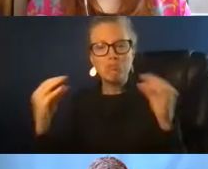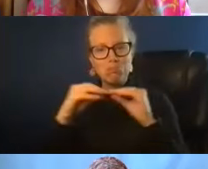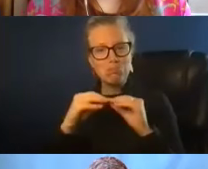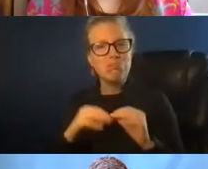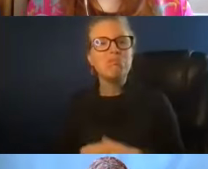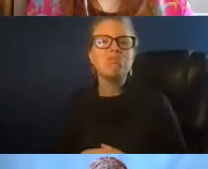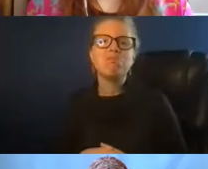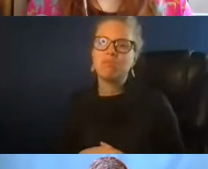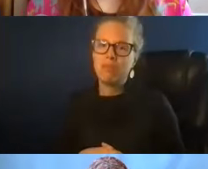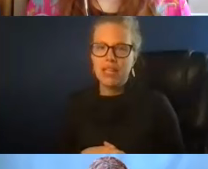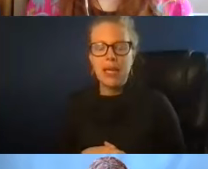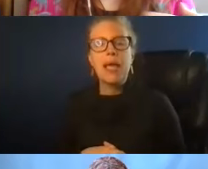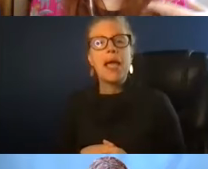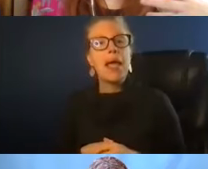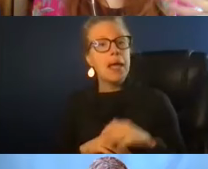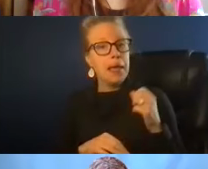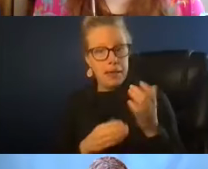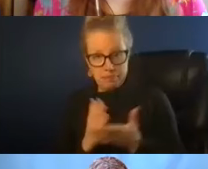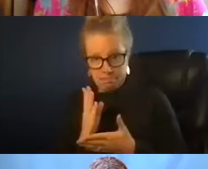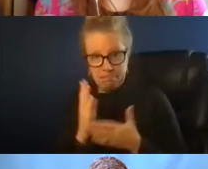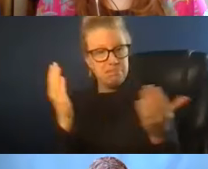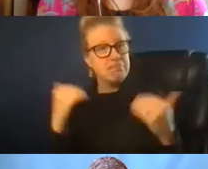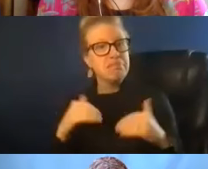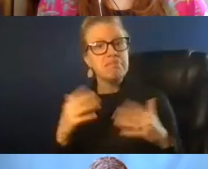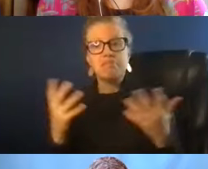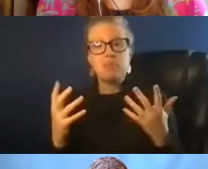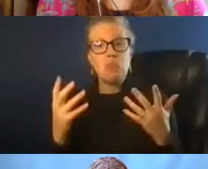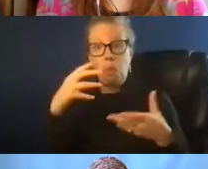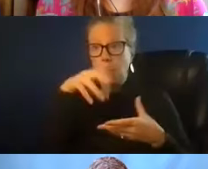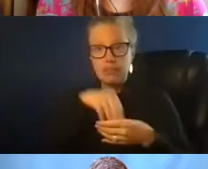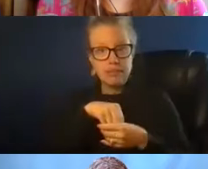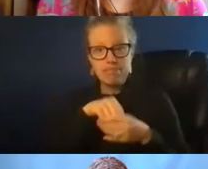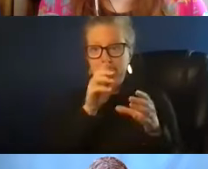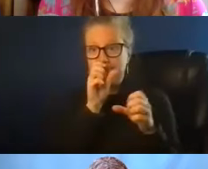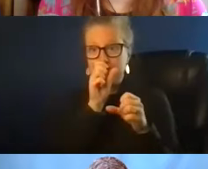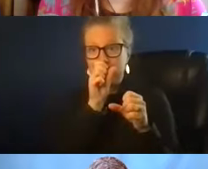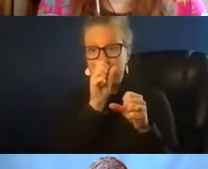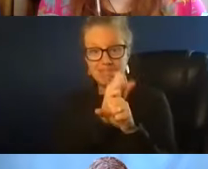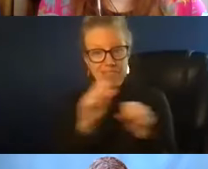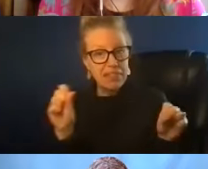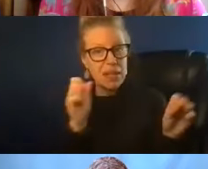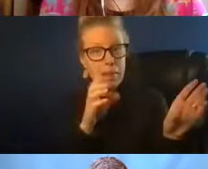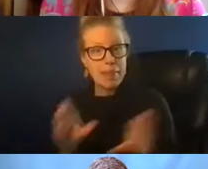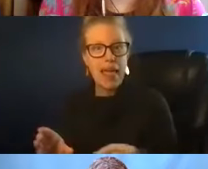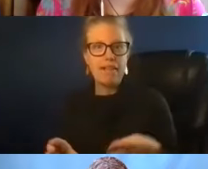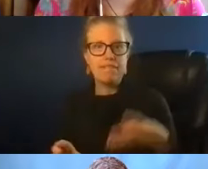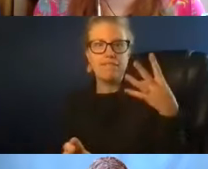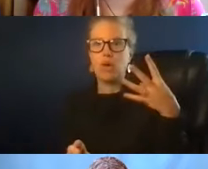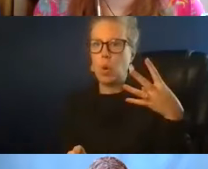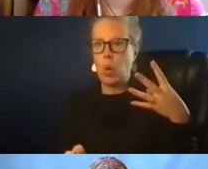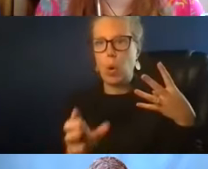All right. So what is in a safety plan? We have 4